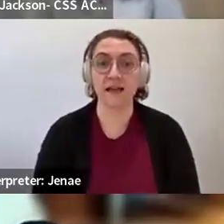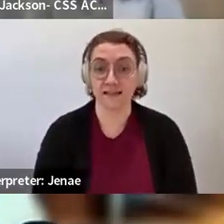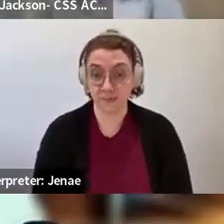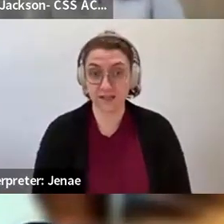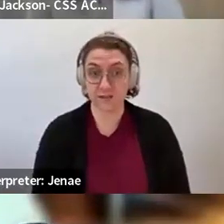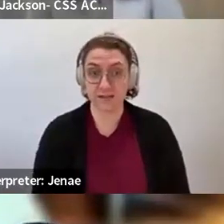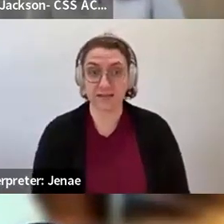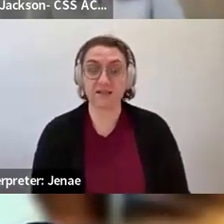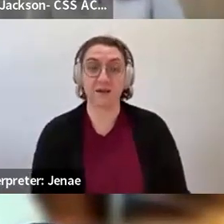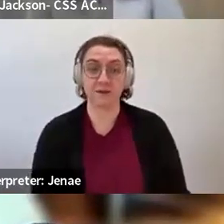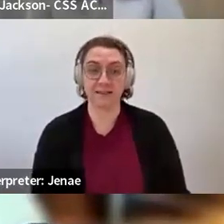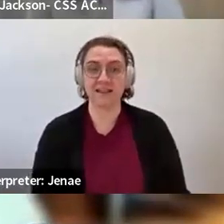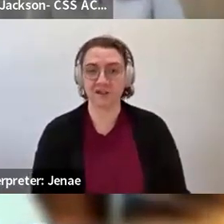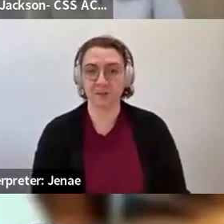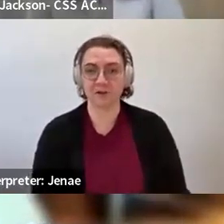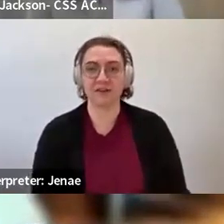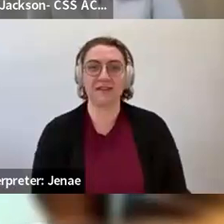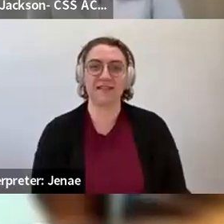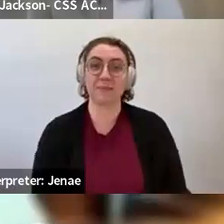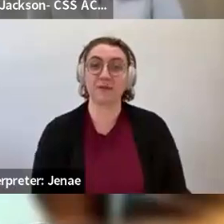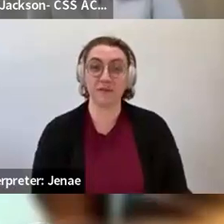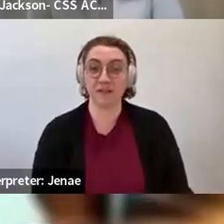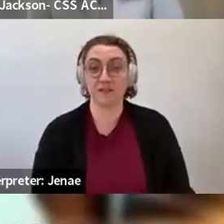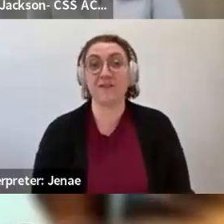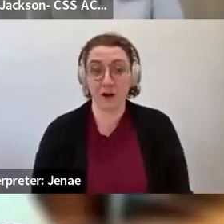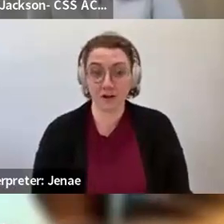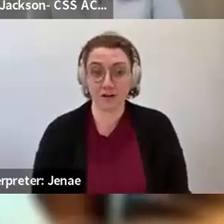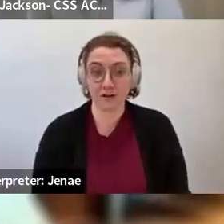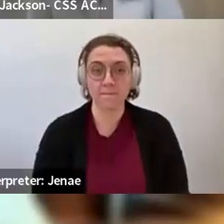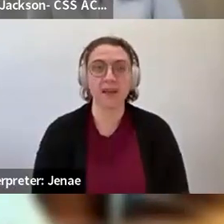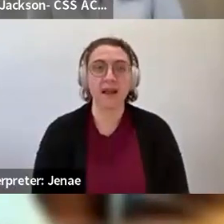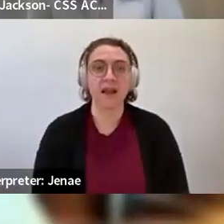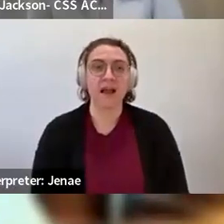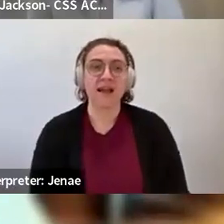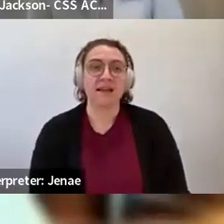for accessibility reasons to be able to see the interpreter. So that's an example of using your deaf card.